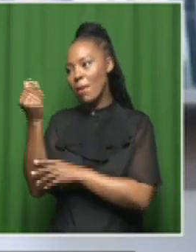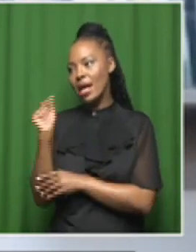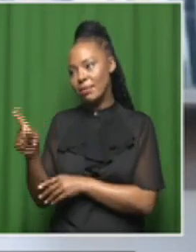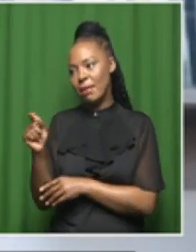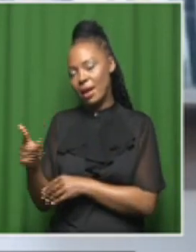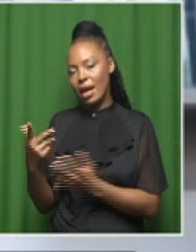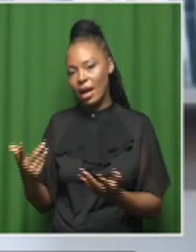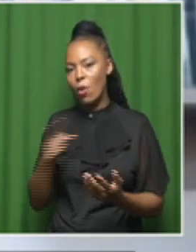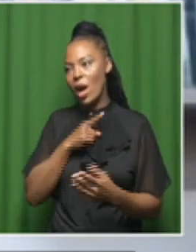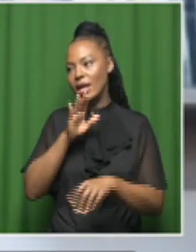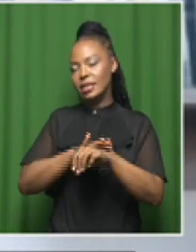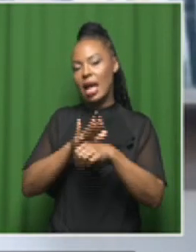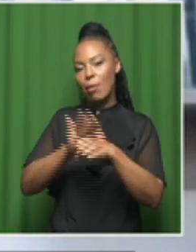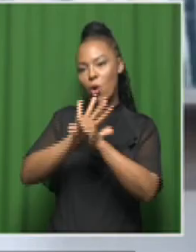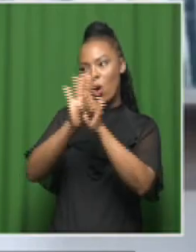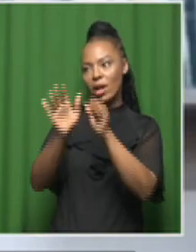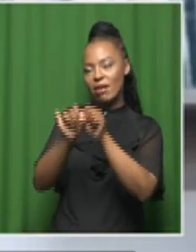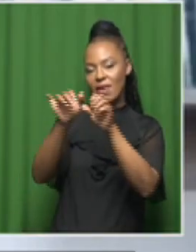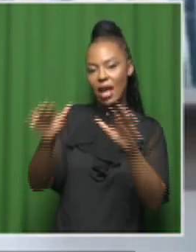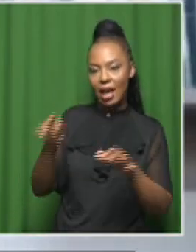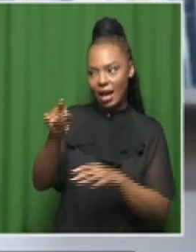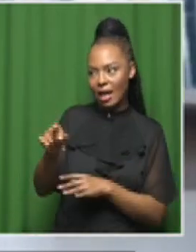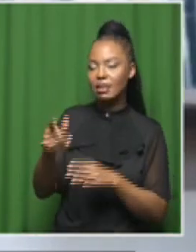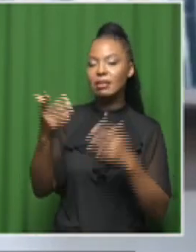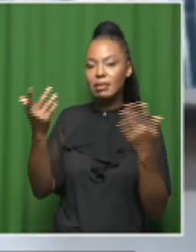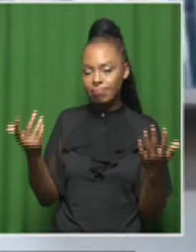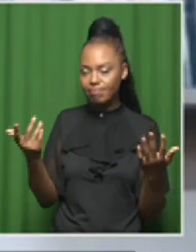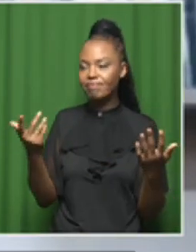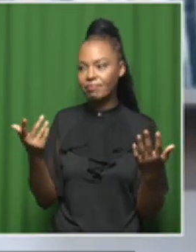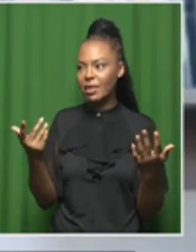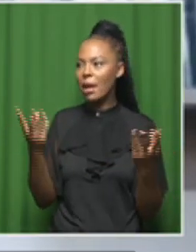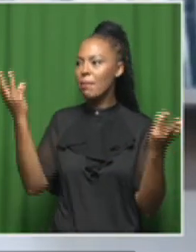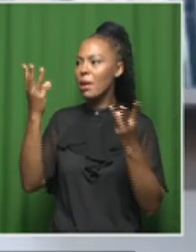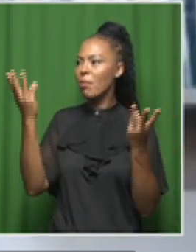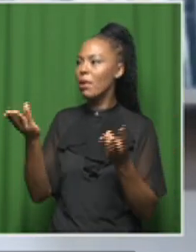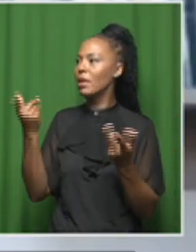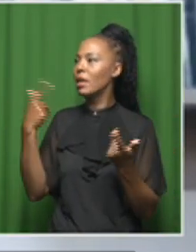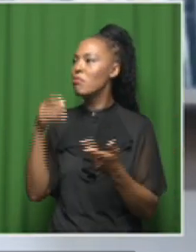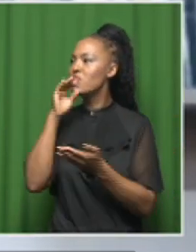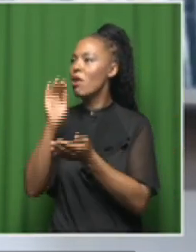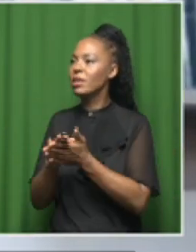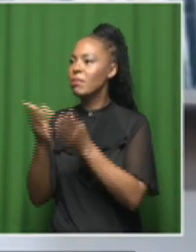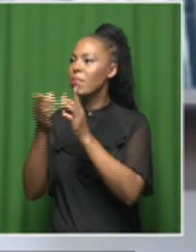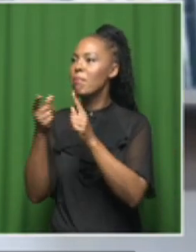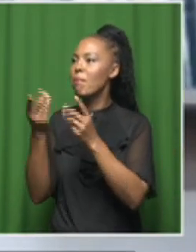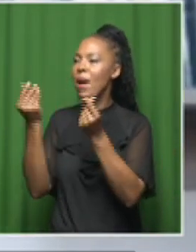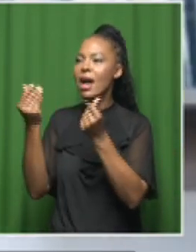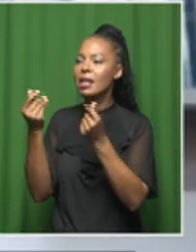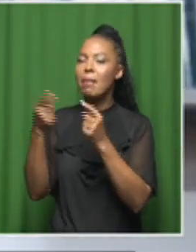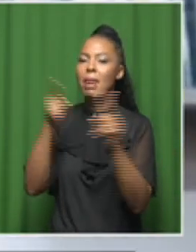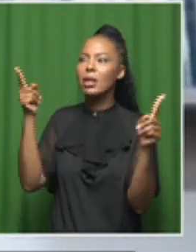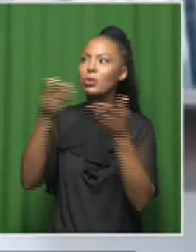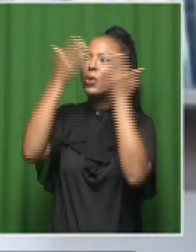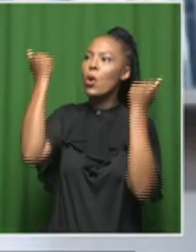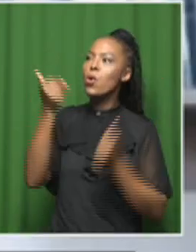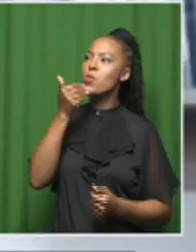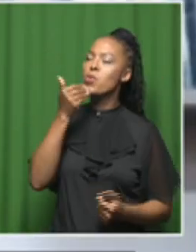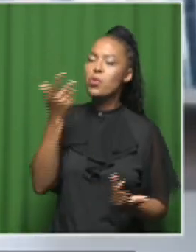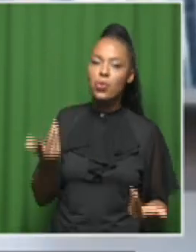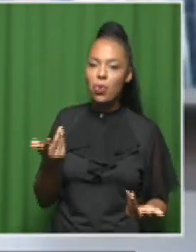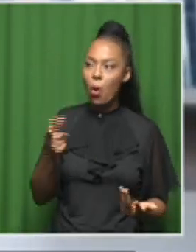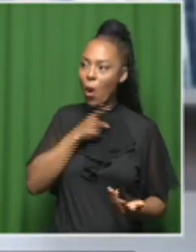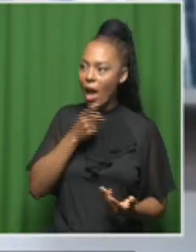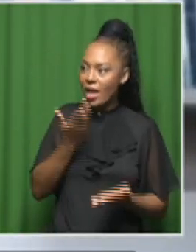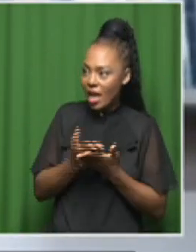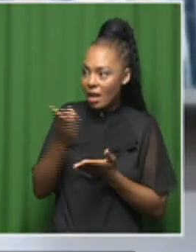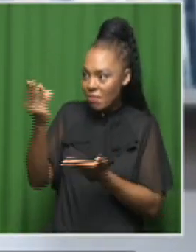COVID, people were promised monies from nowhere, and you don't know what risk you are incurring by accepting money that you